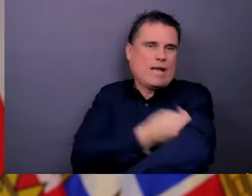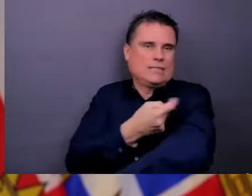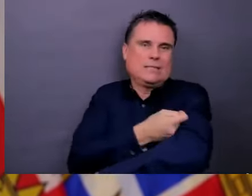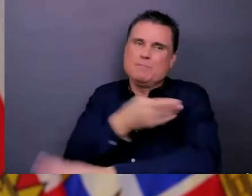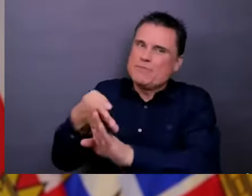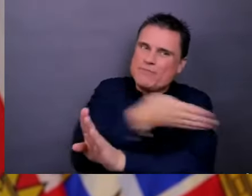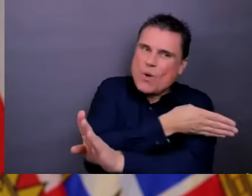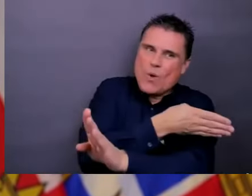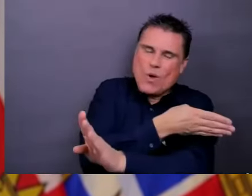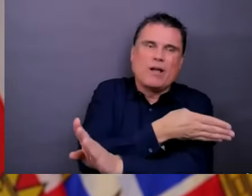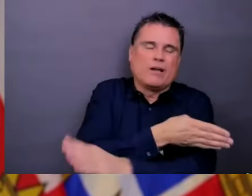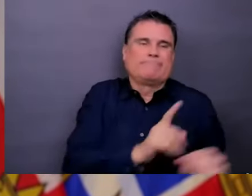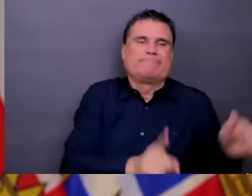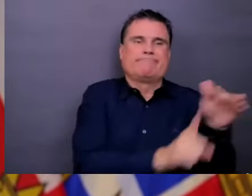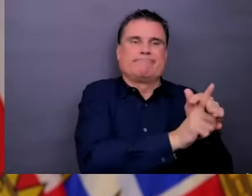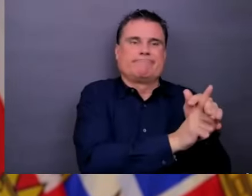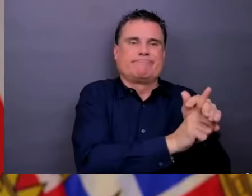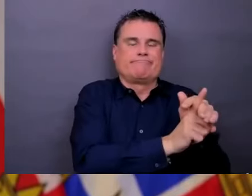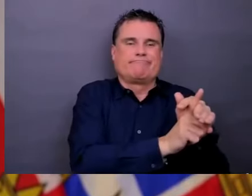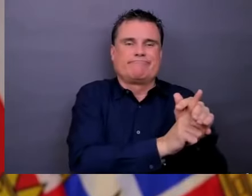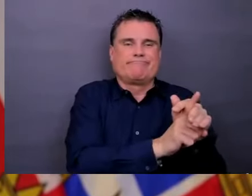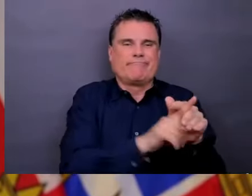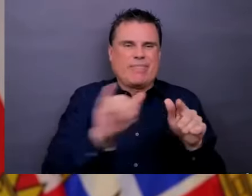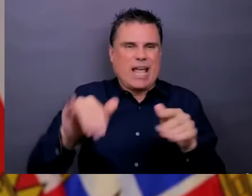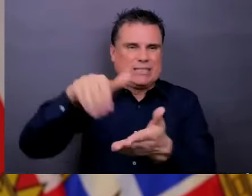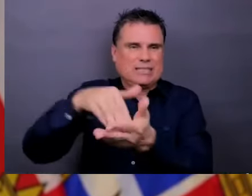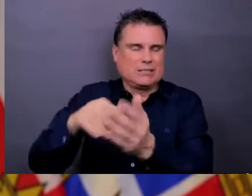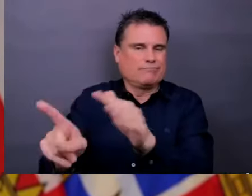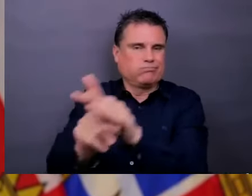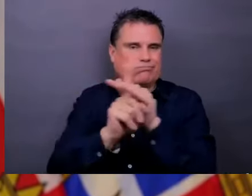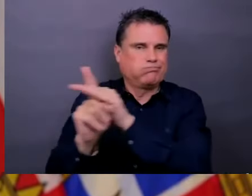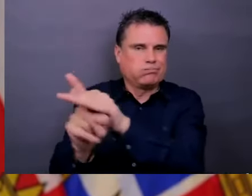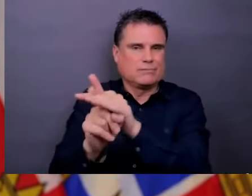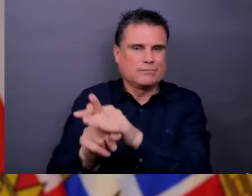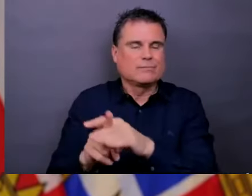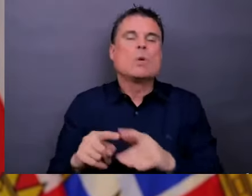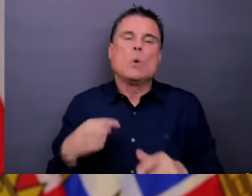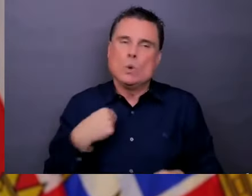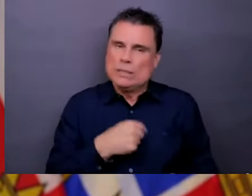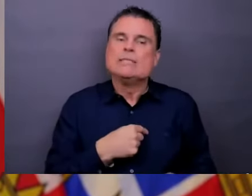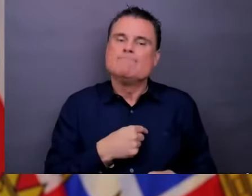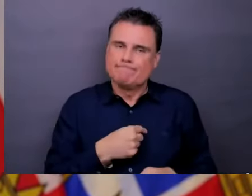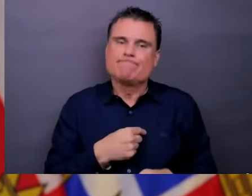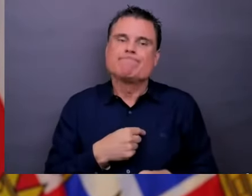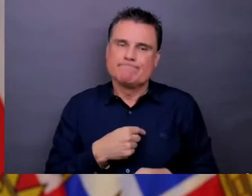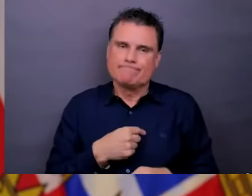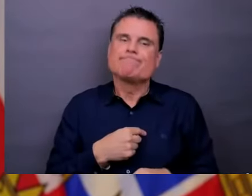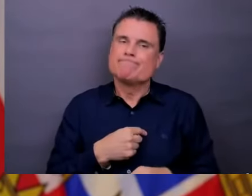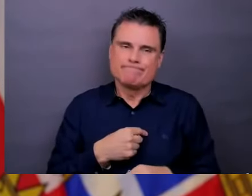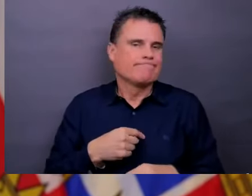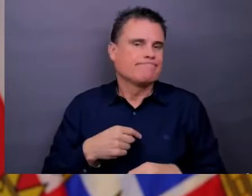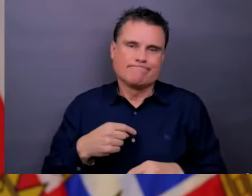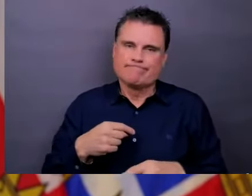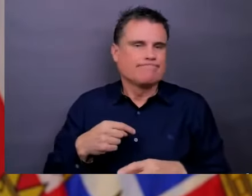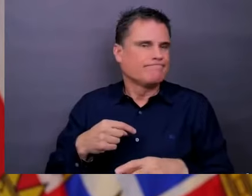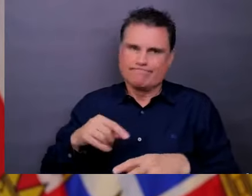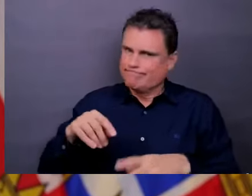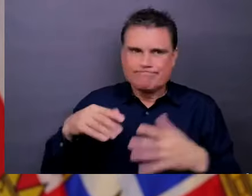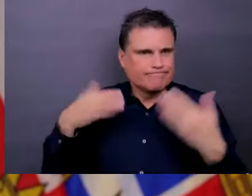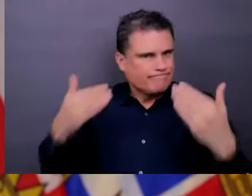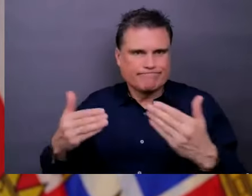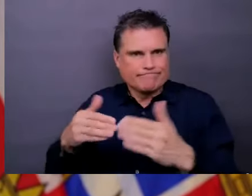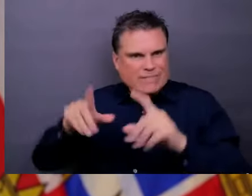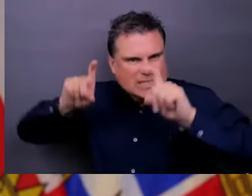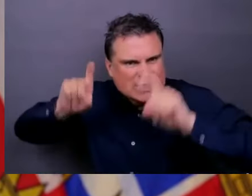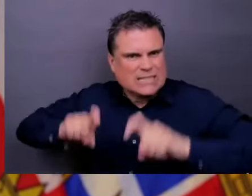done regularly of staff and residents in George Derby, as we do with every outbreak. So there's,